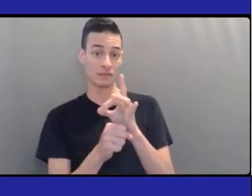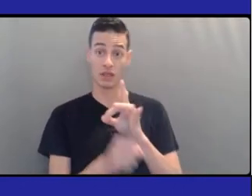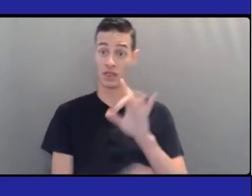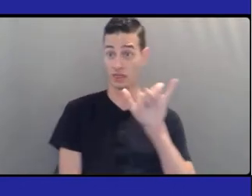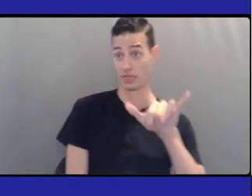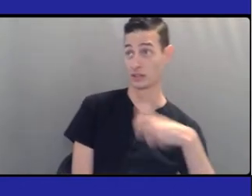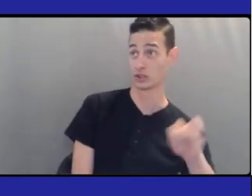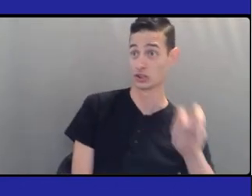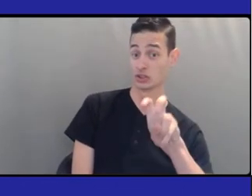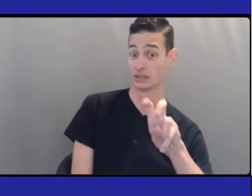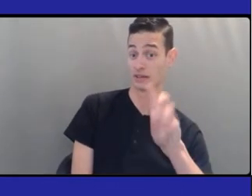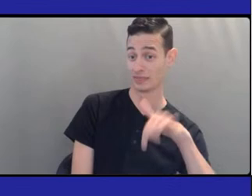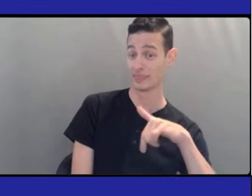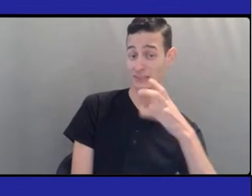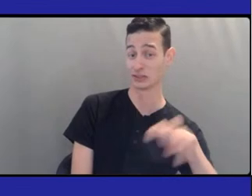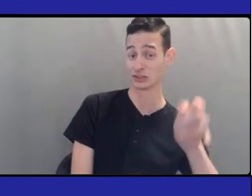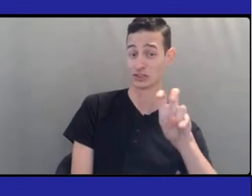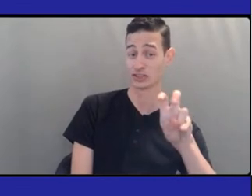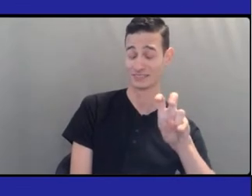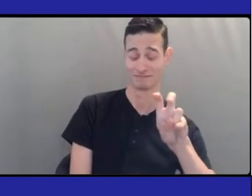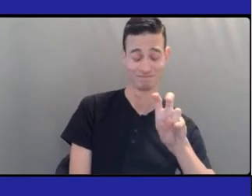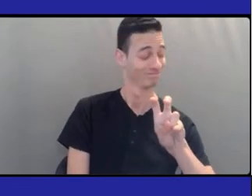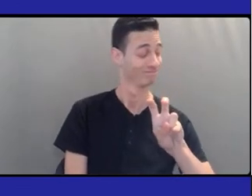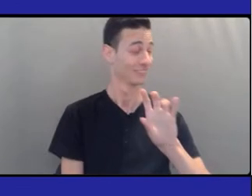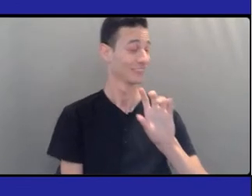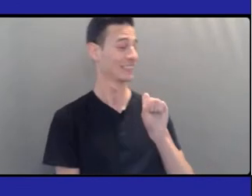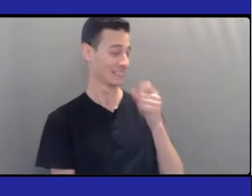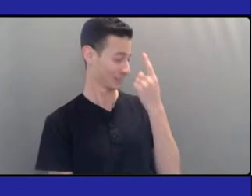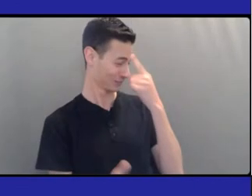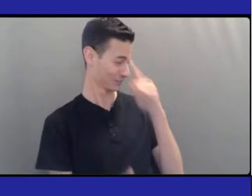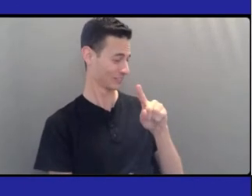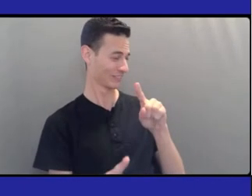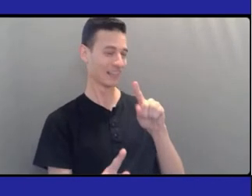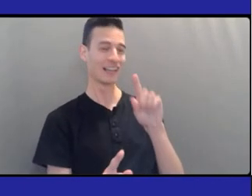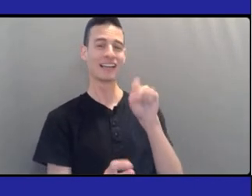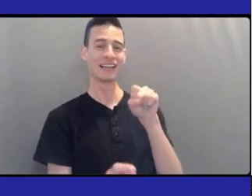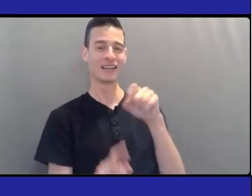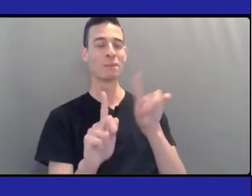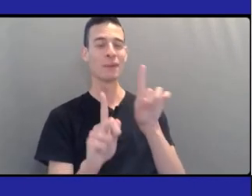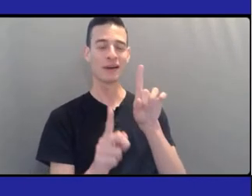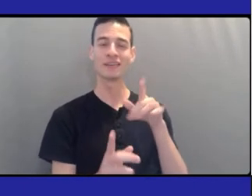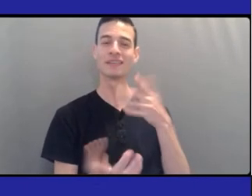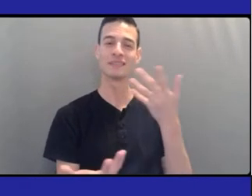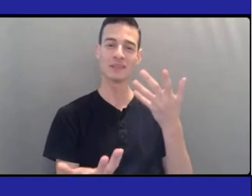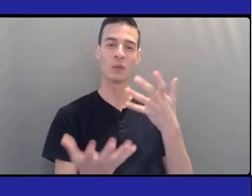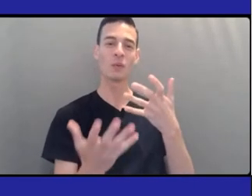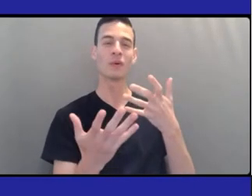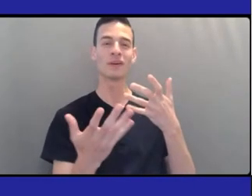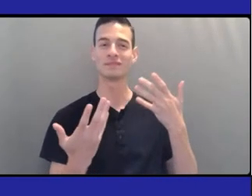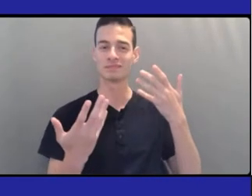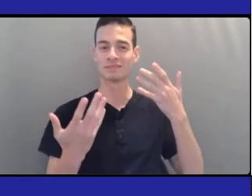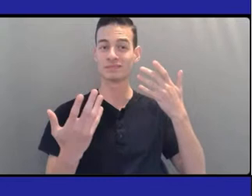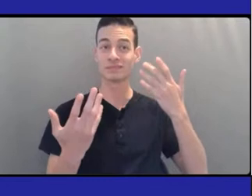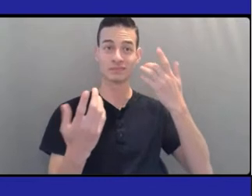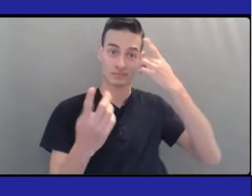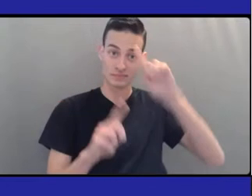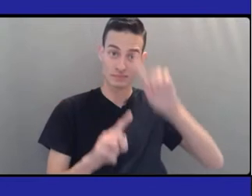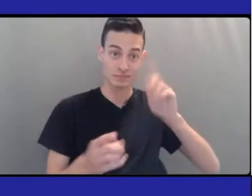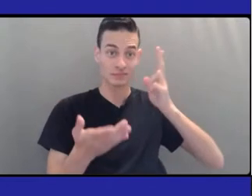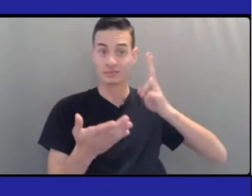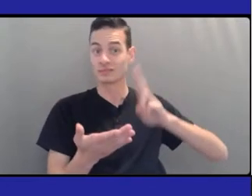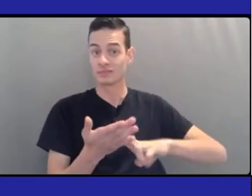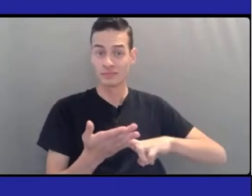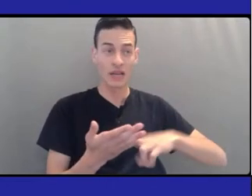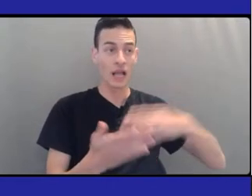extension. That's a journey. Yes, absolutely. But we want to do this fairly quickly, onboard